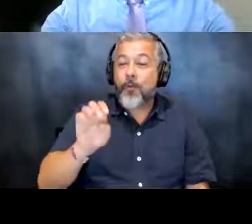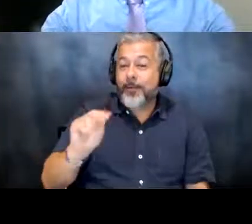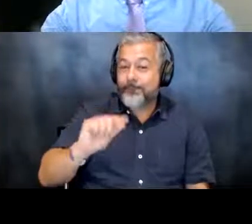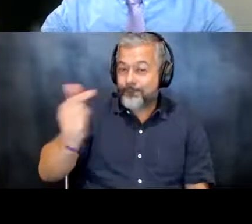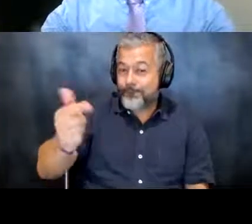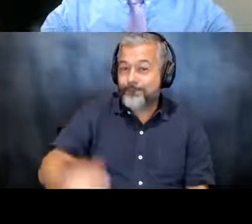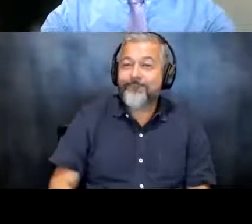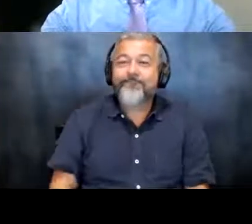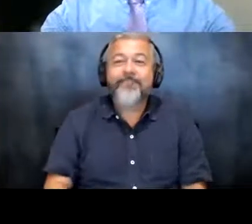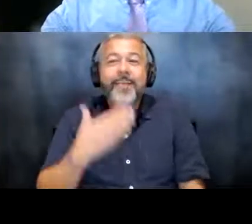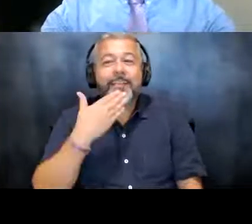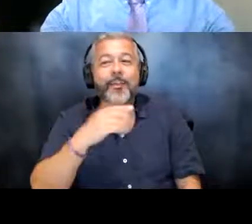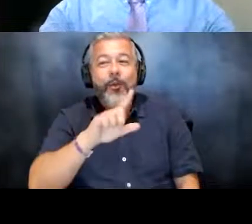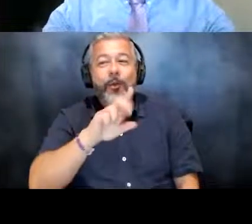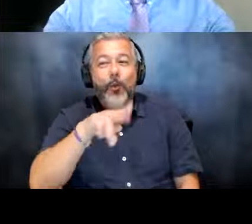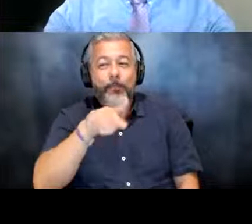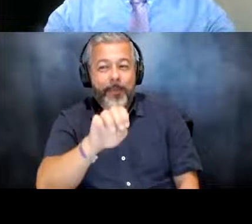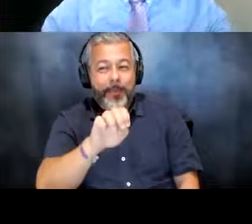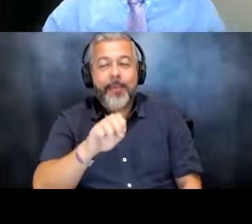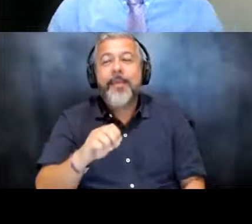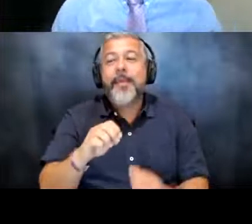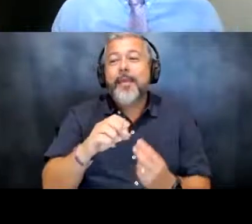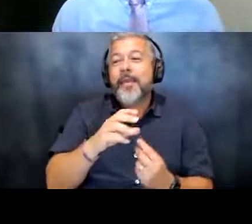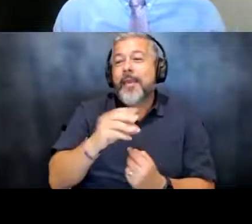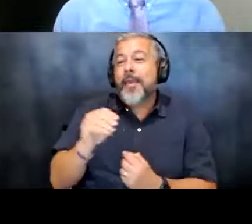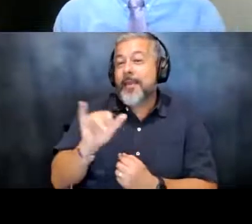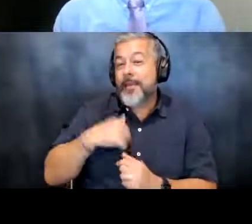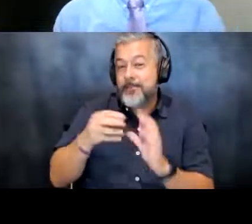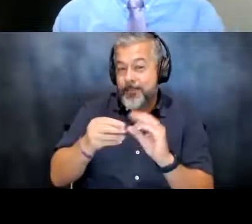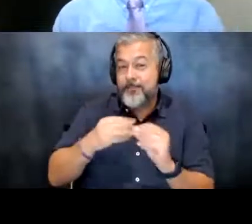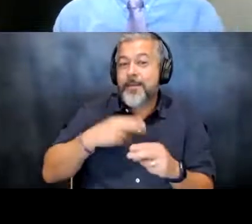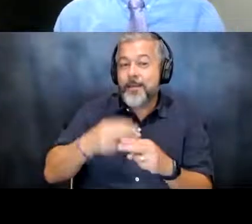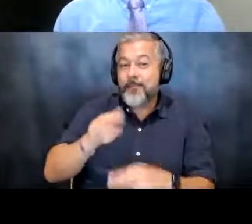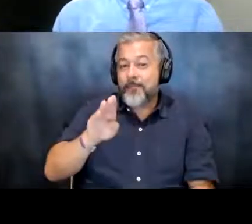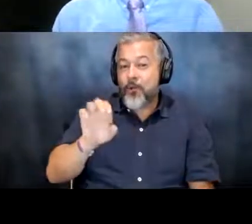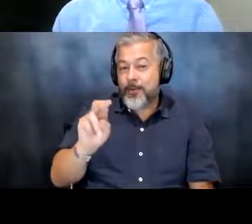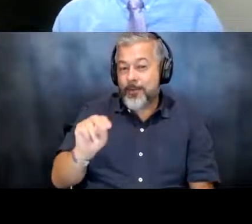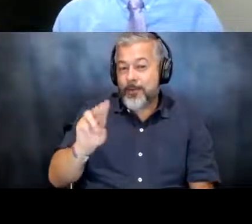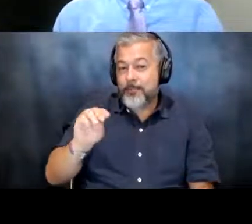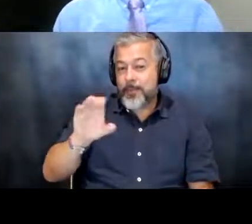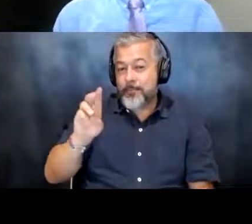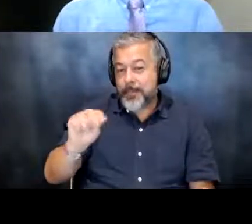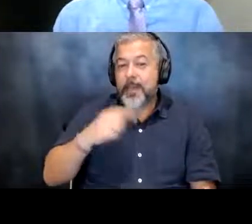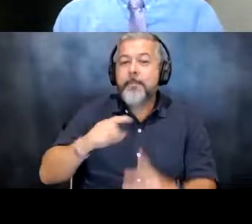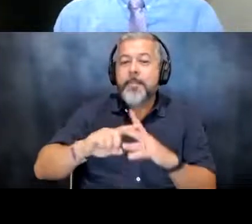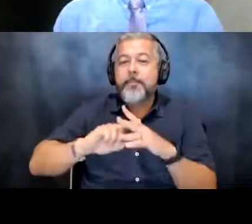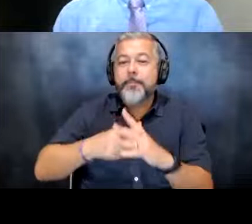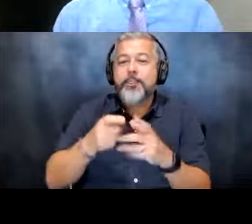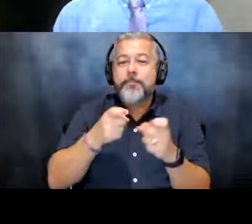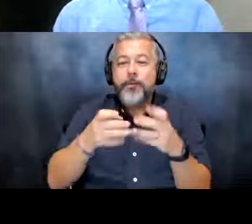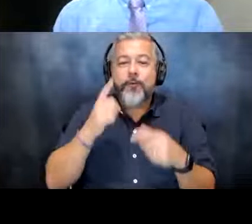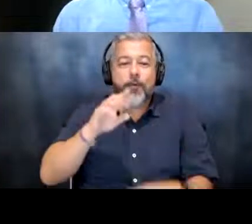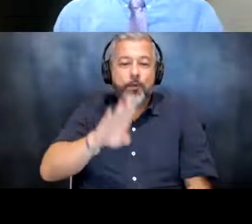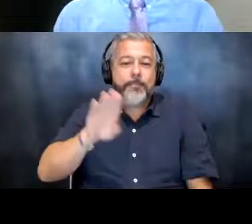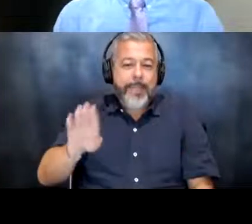Thank you, Lupe. And as I mentioned, I'm Brandon Mcmillan. So I'm the Implementation Manager for Brilliant Beginnings, and